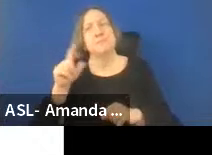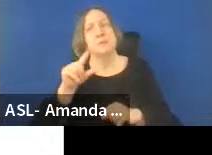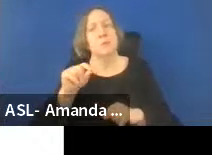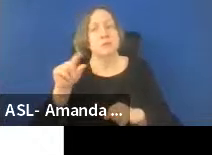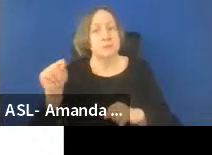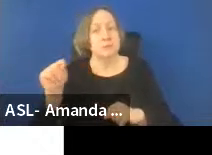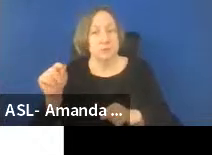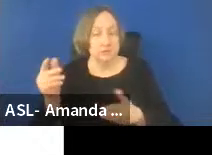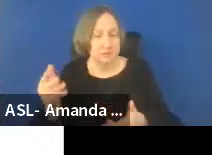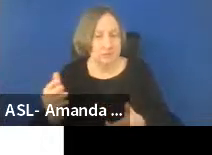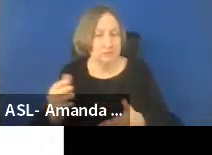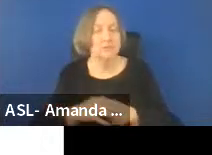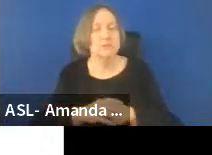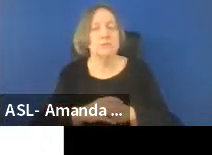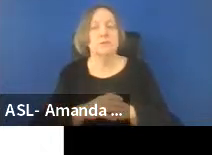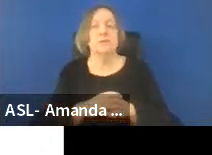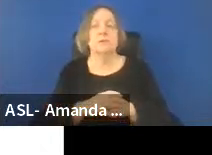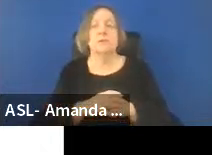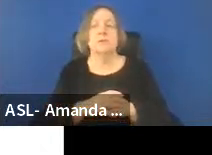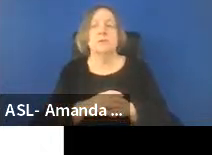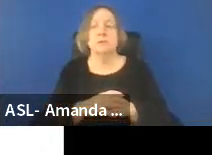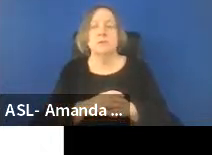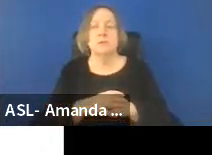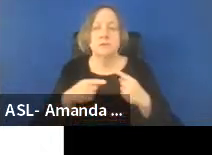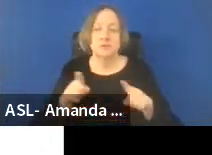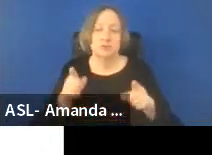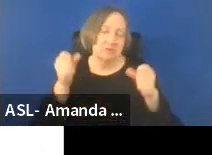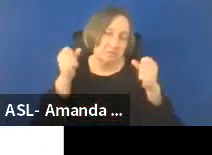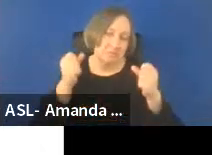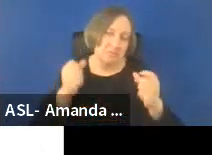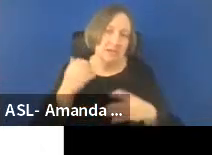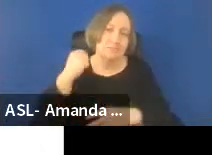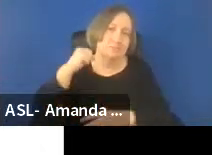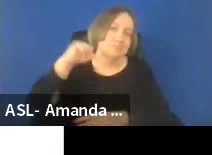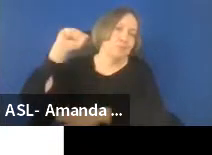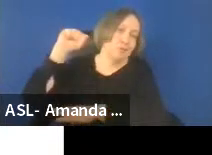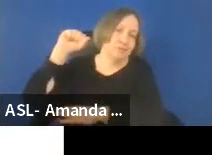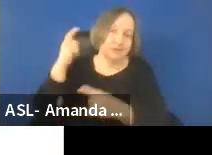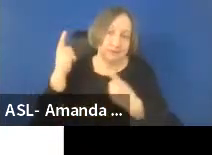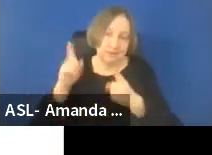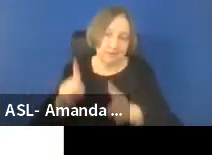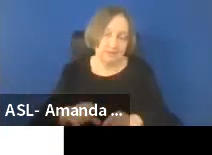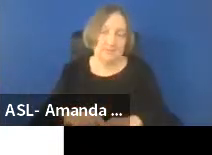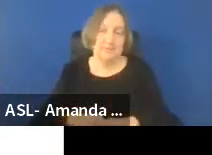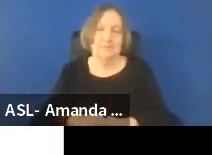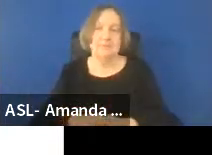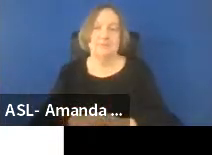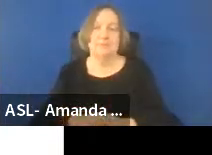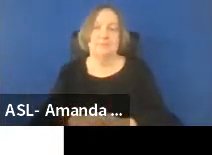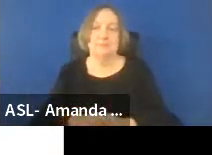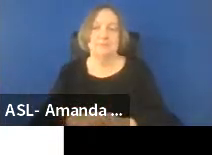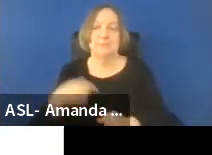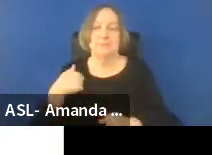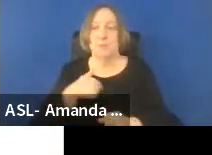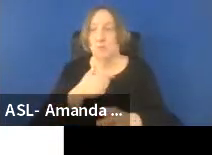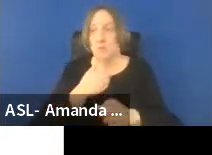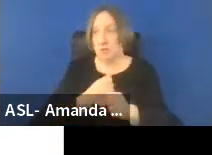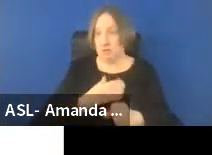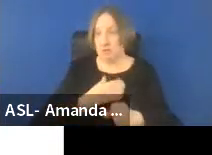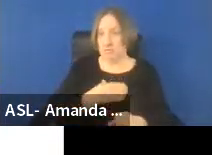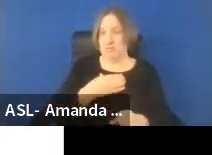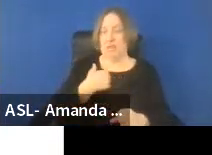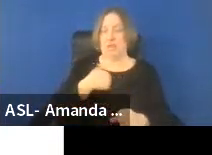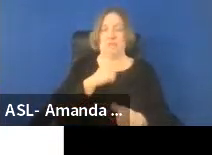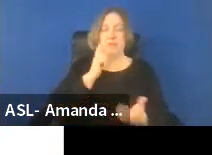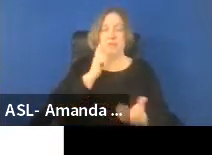2020 was during so many of the protests that were happening, we got a complaint that made us